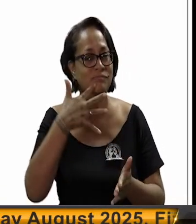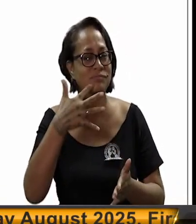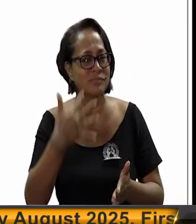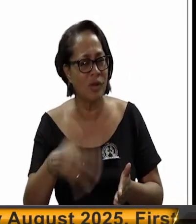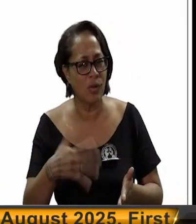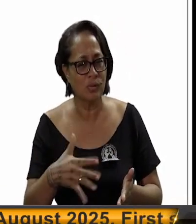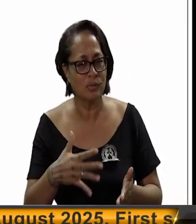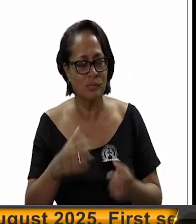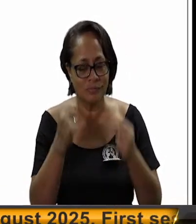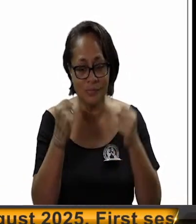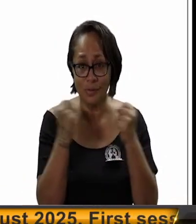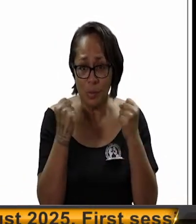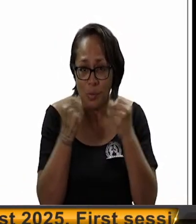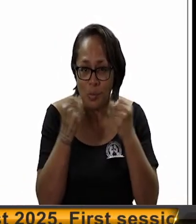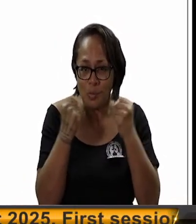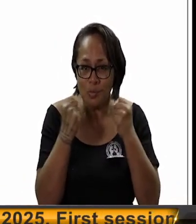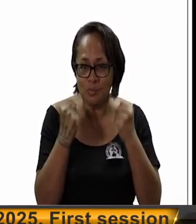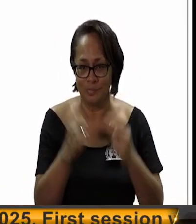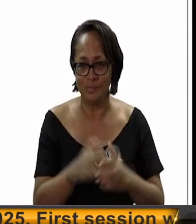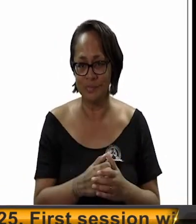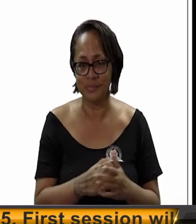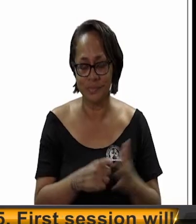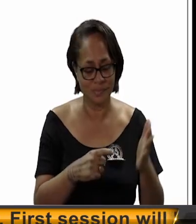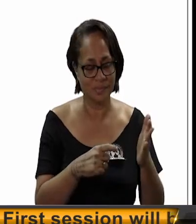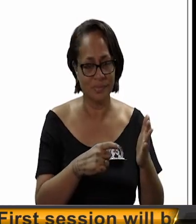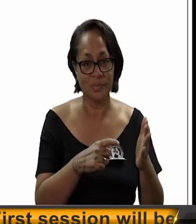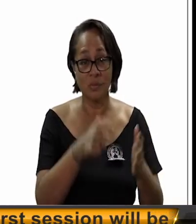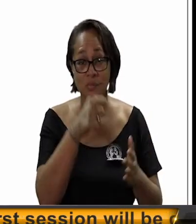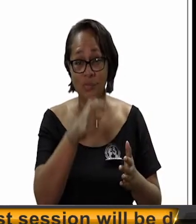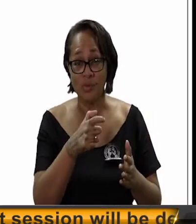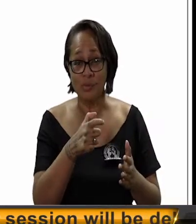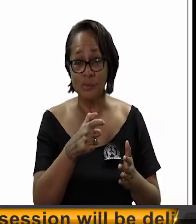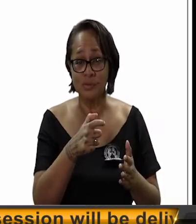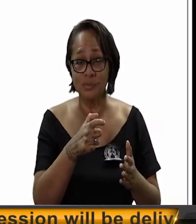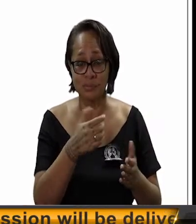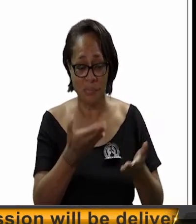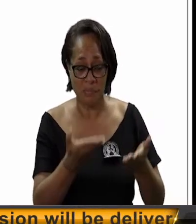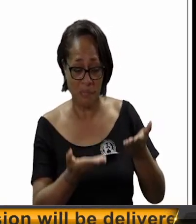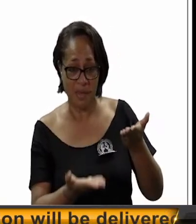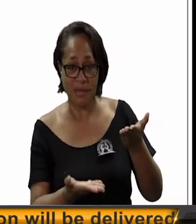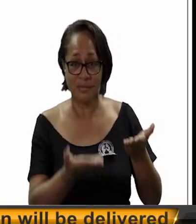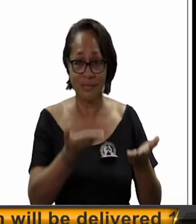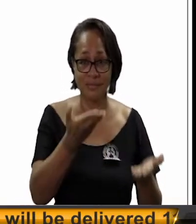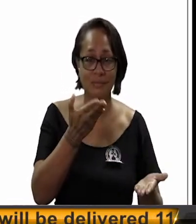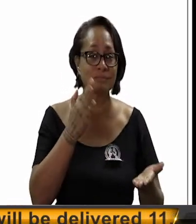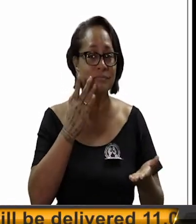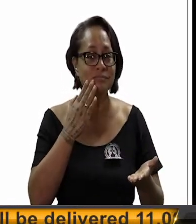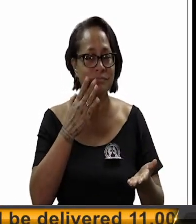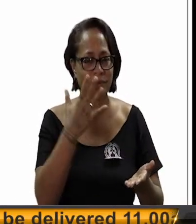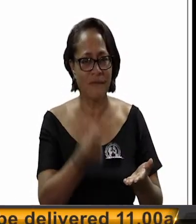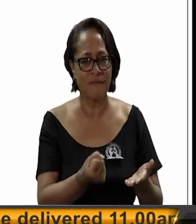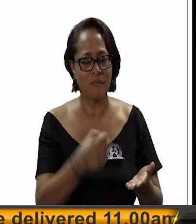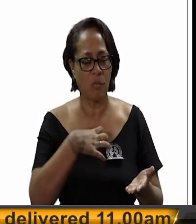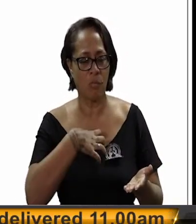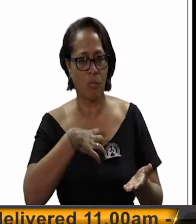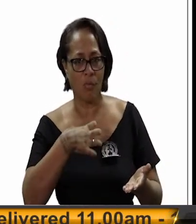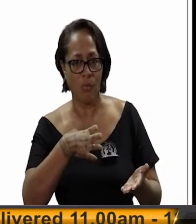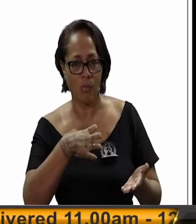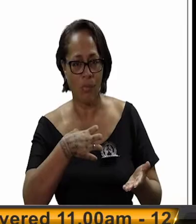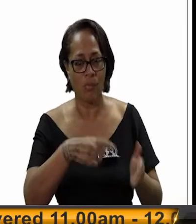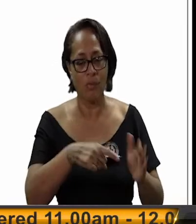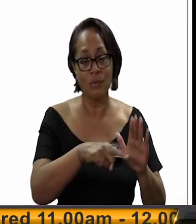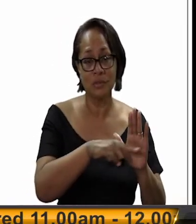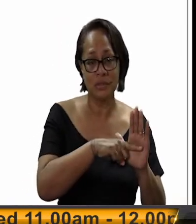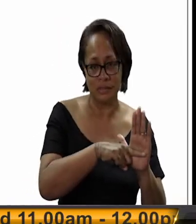Hot and cold are relative terms that we use to compare how things feel when they have more or less of a